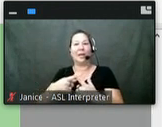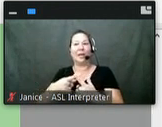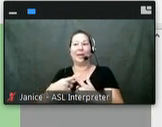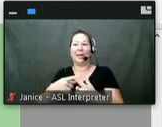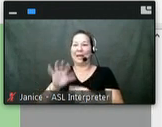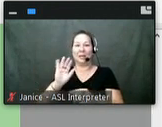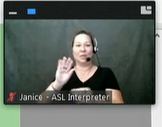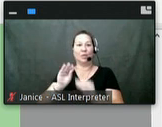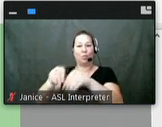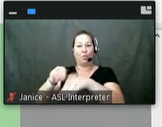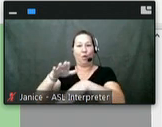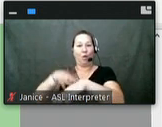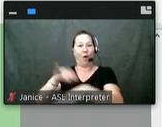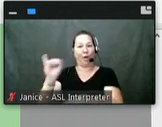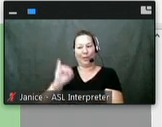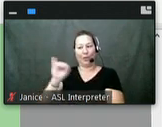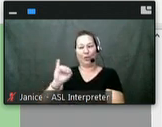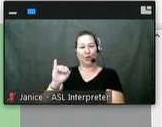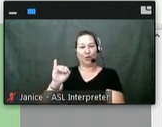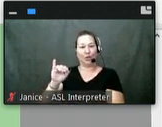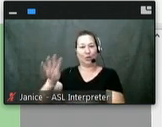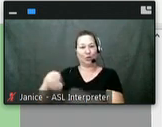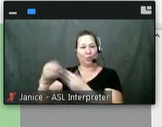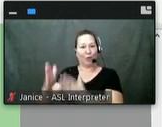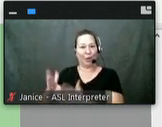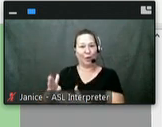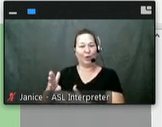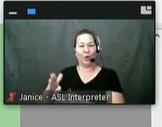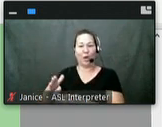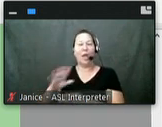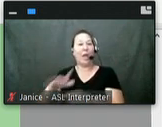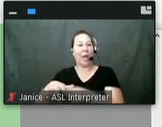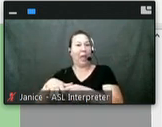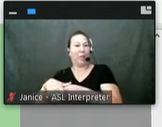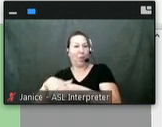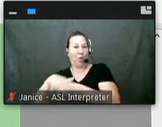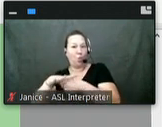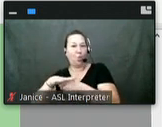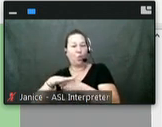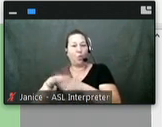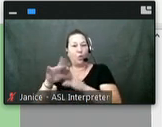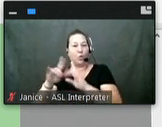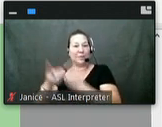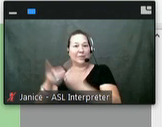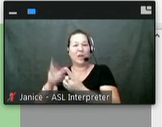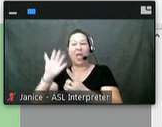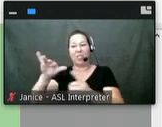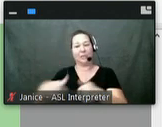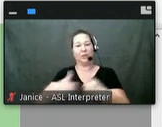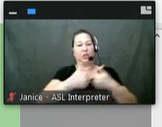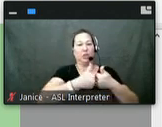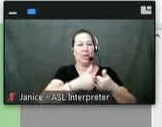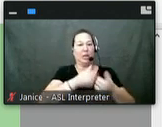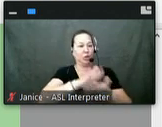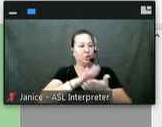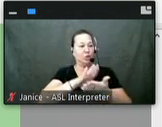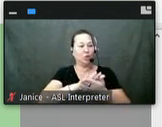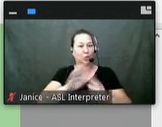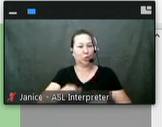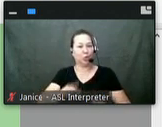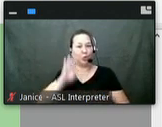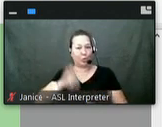provider and or the local district. That's the challenge districts face. That's the challenge private schools face.